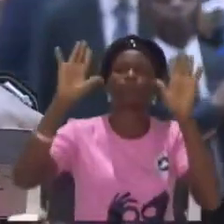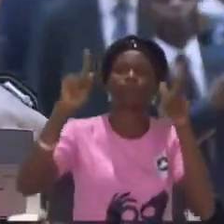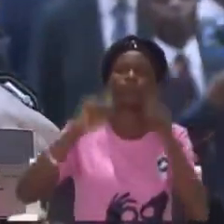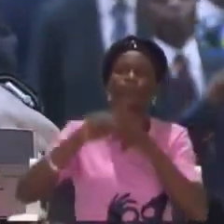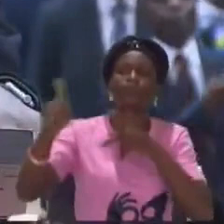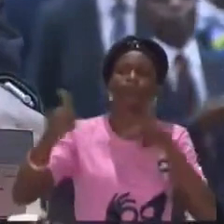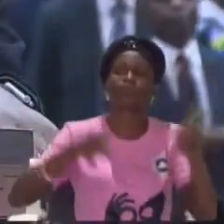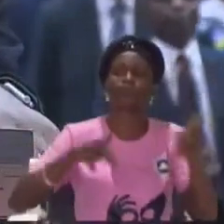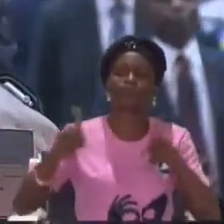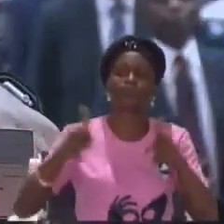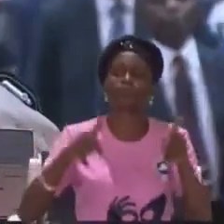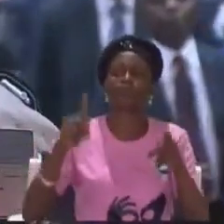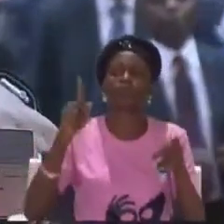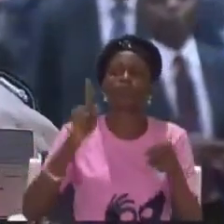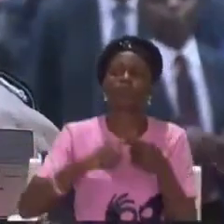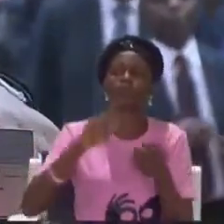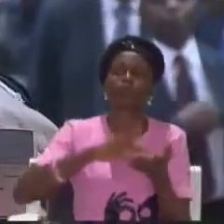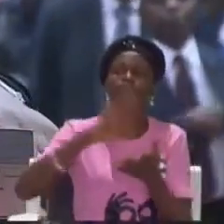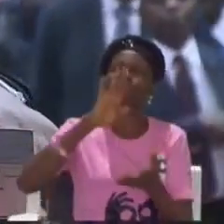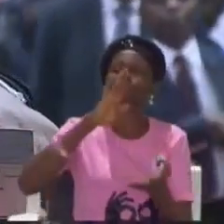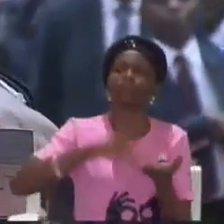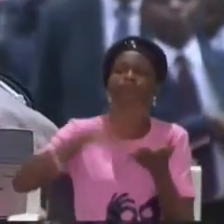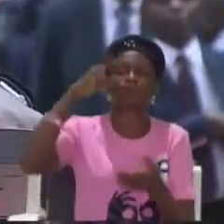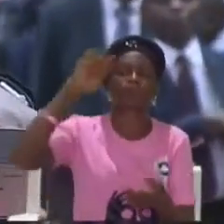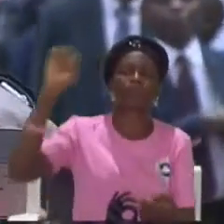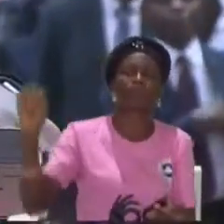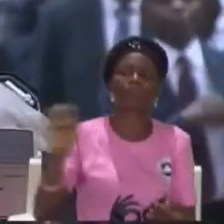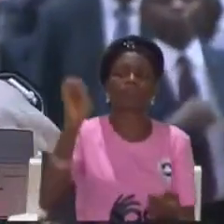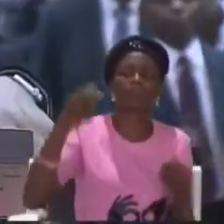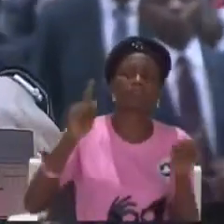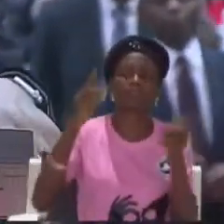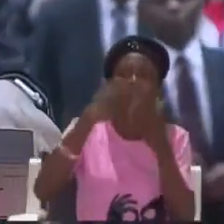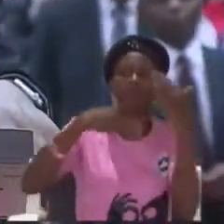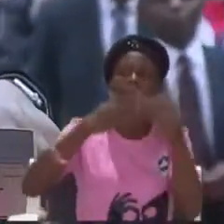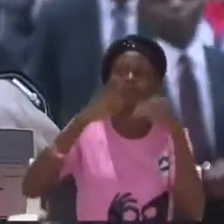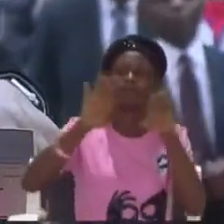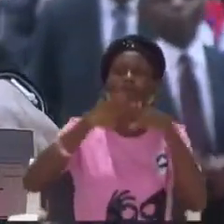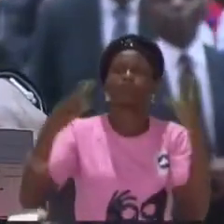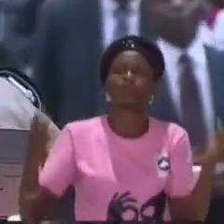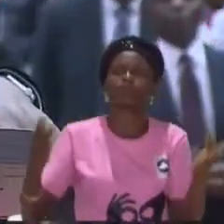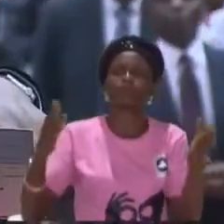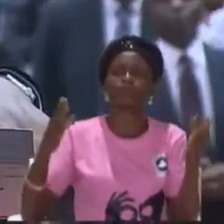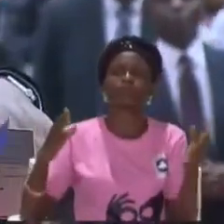perform. Be glorified forever. Let your heavens be opened